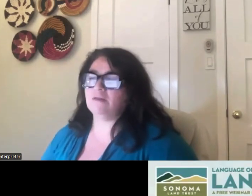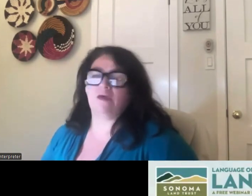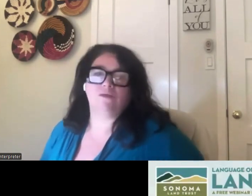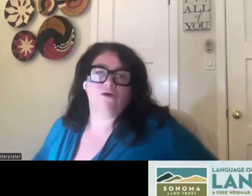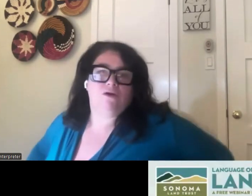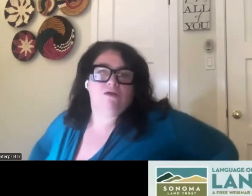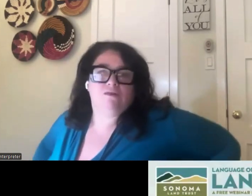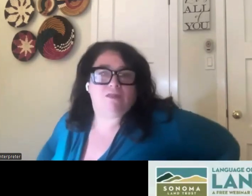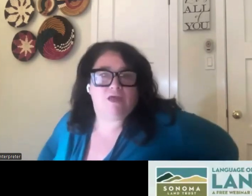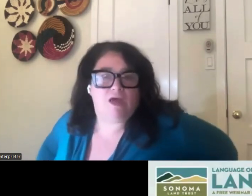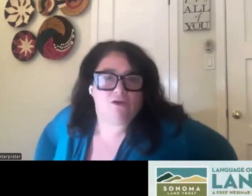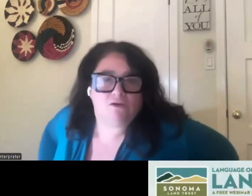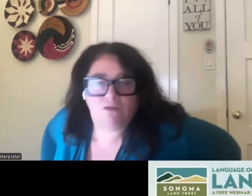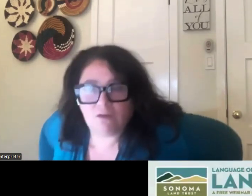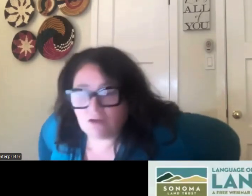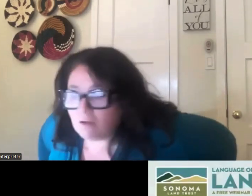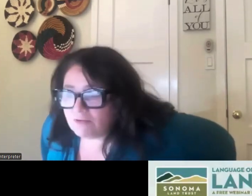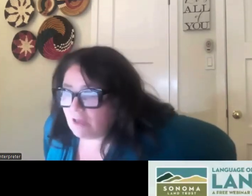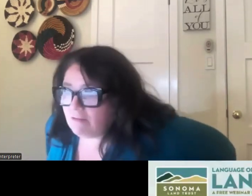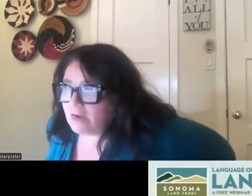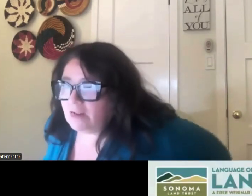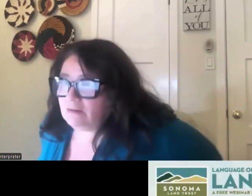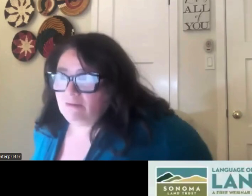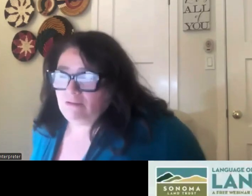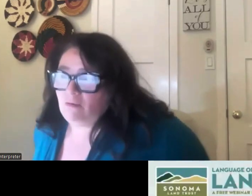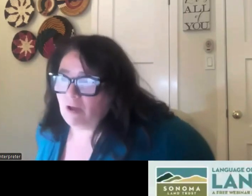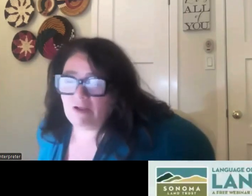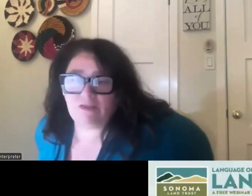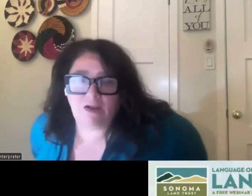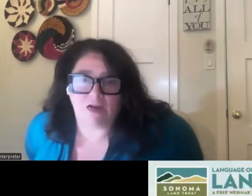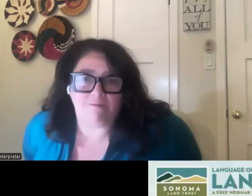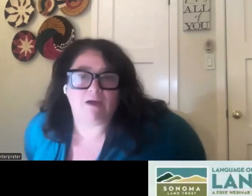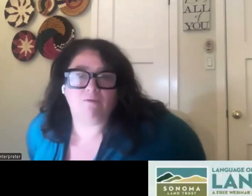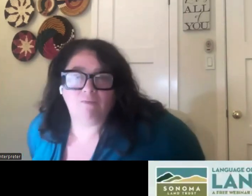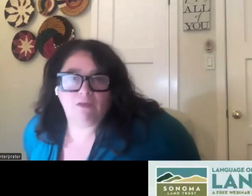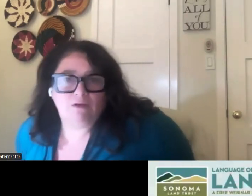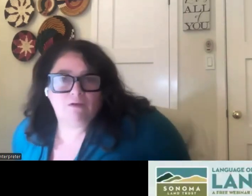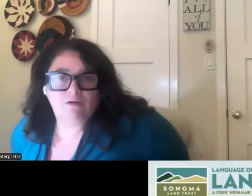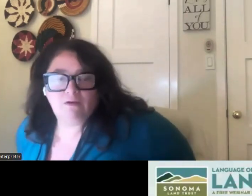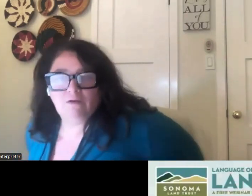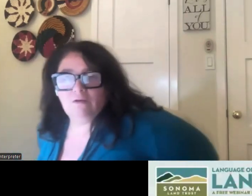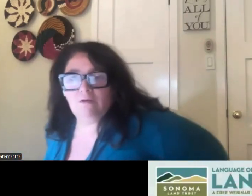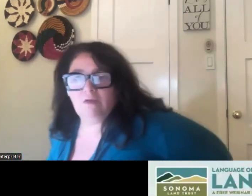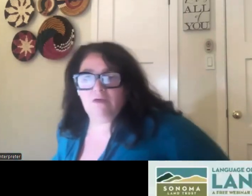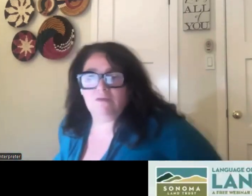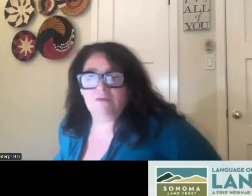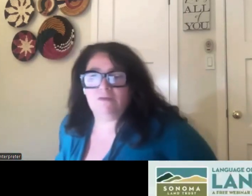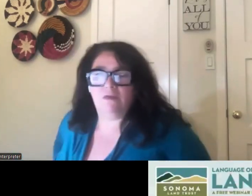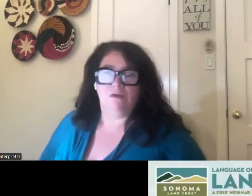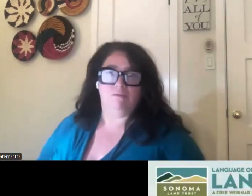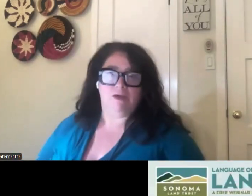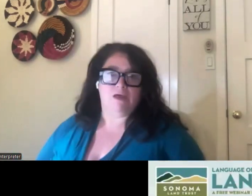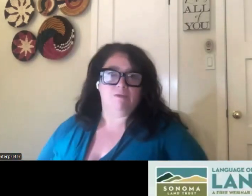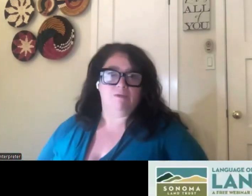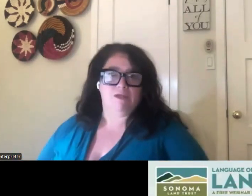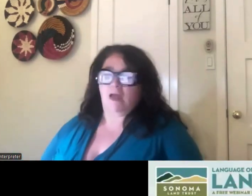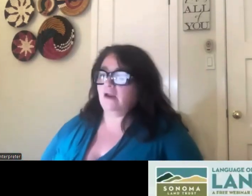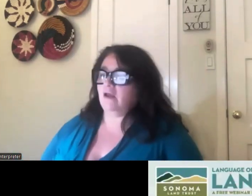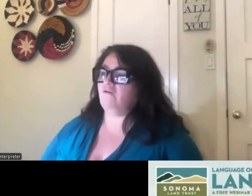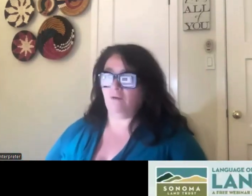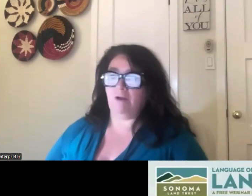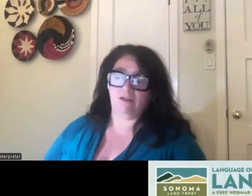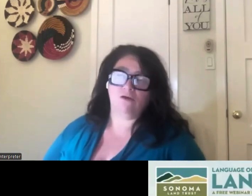as if it were talking about the weather. And I think an important part is to be reasonably informed about how things are